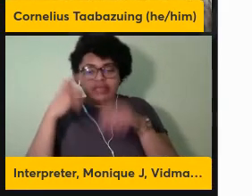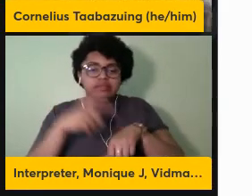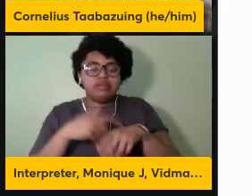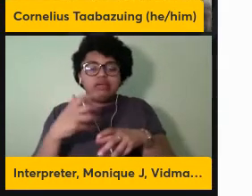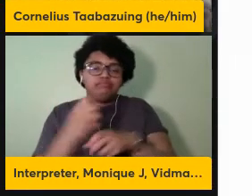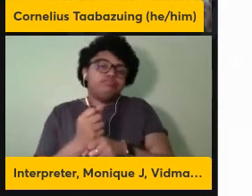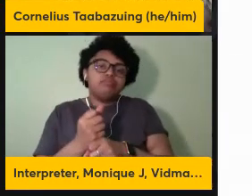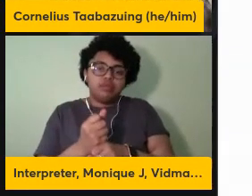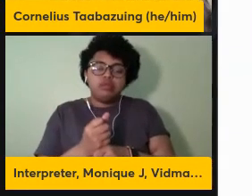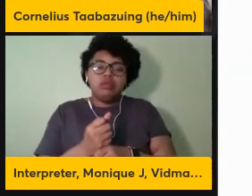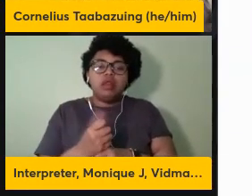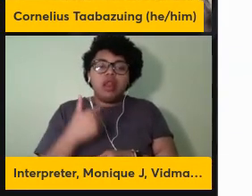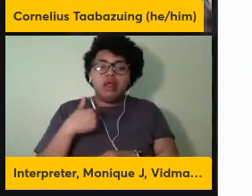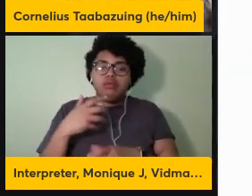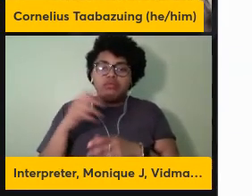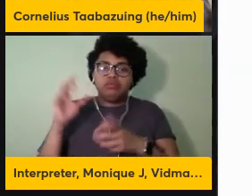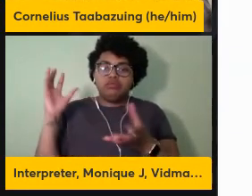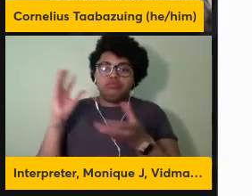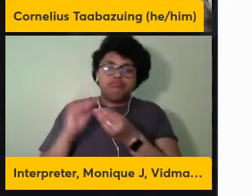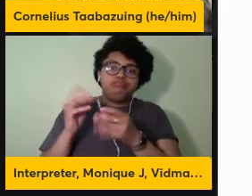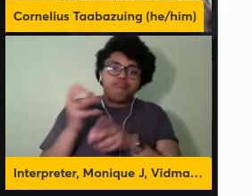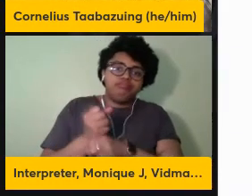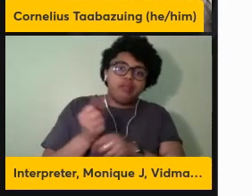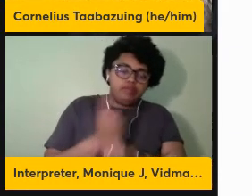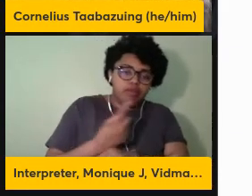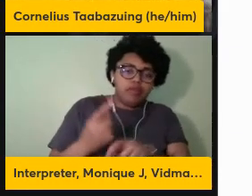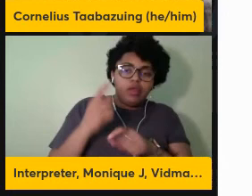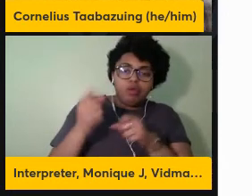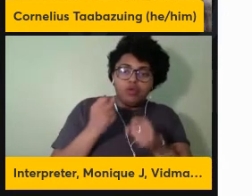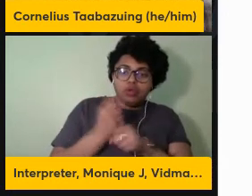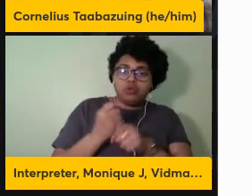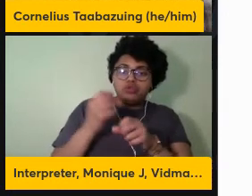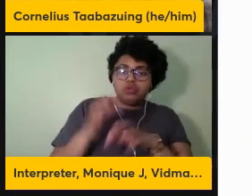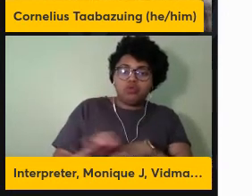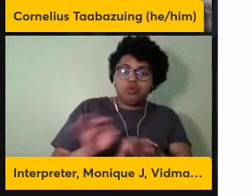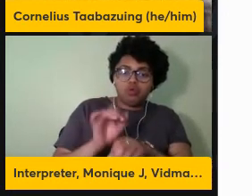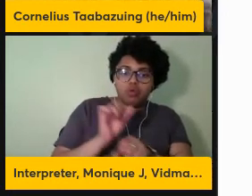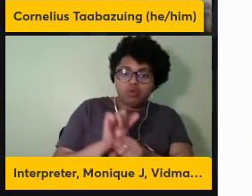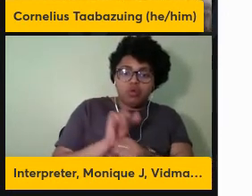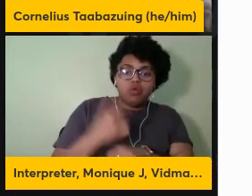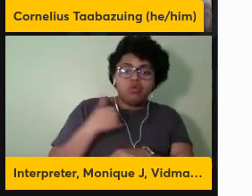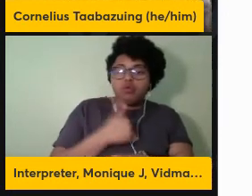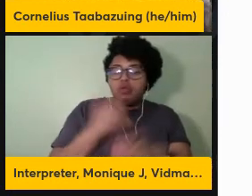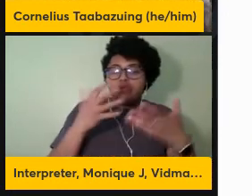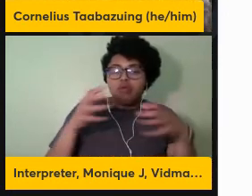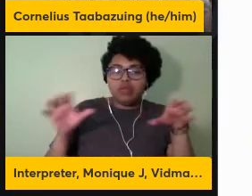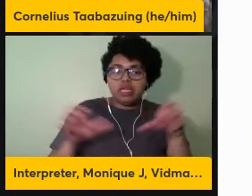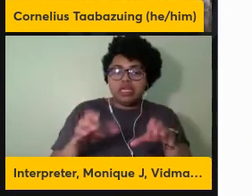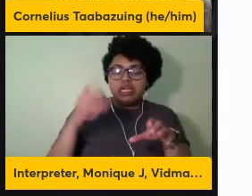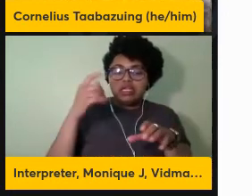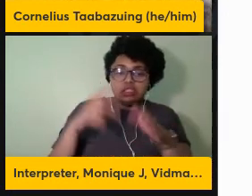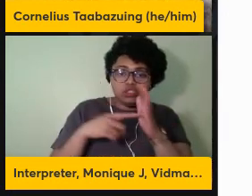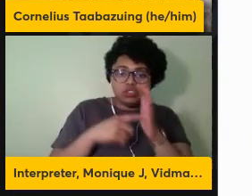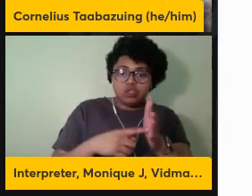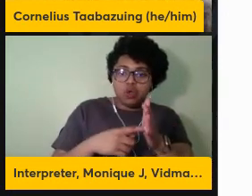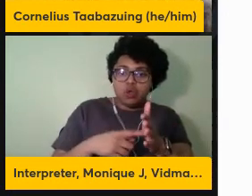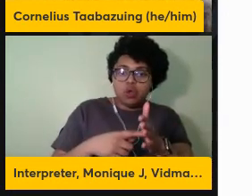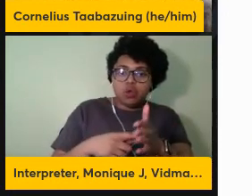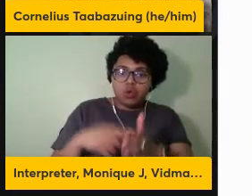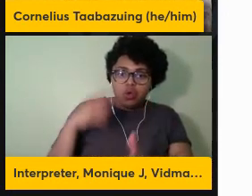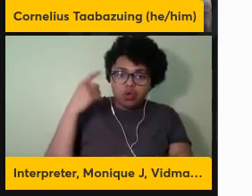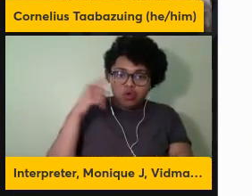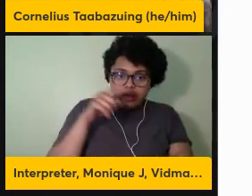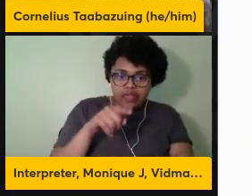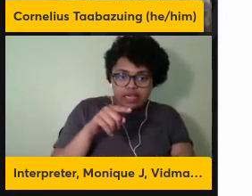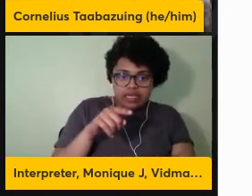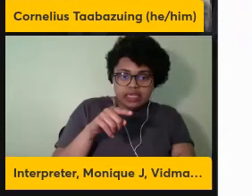long story short and sort of summarize, a year's worth of work that we've done to sort of uncover the molecular mechanism of these inflammasomes. And